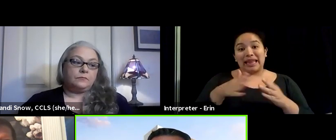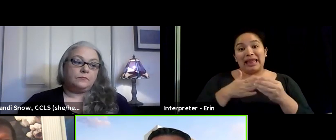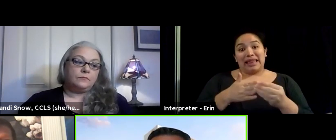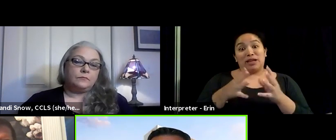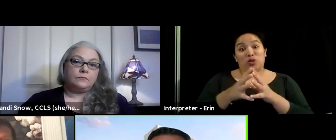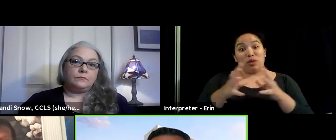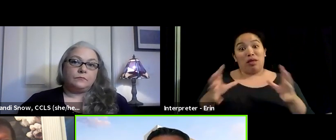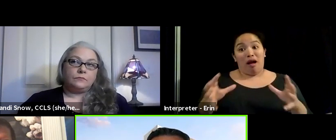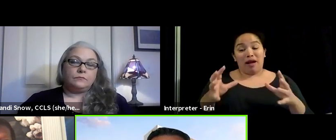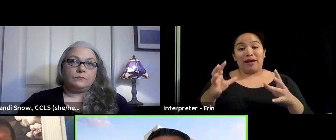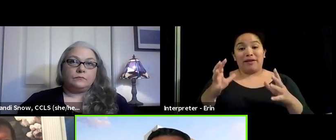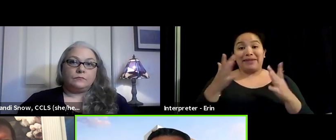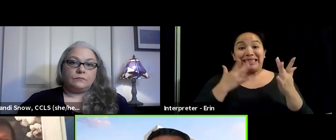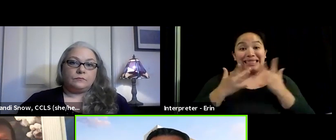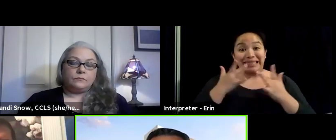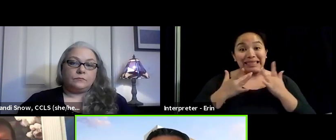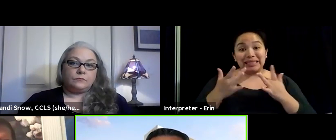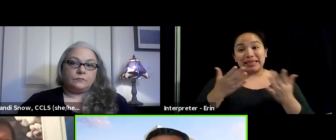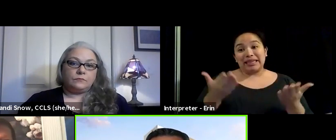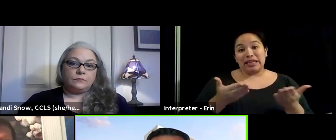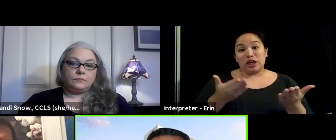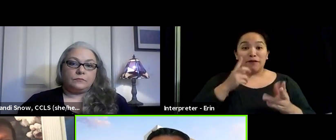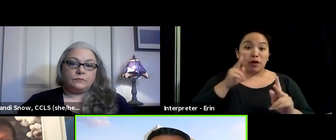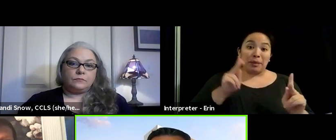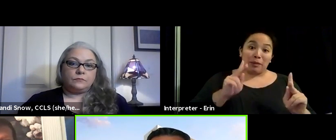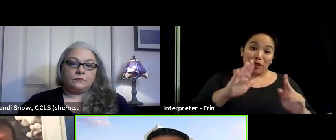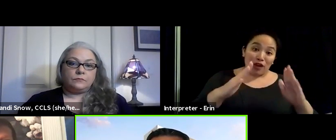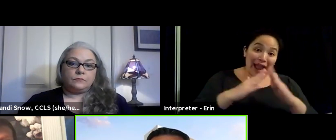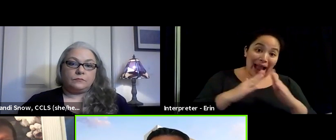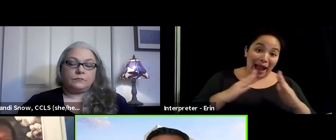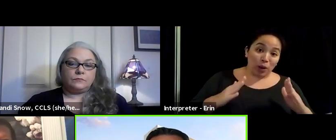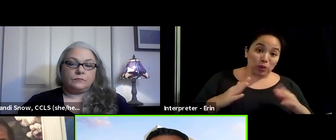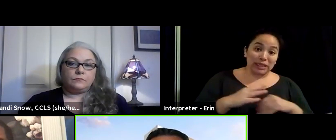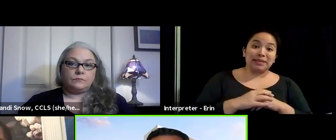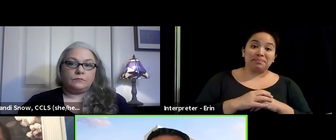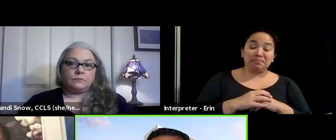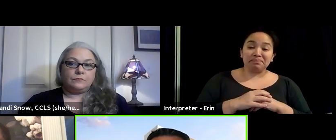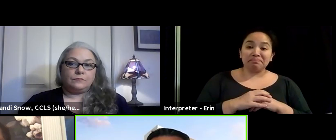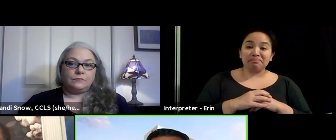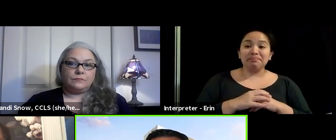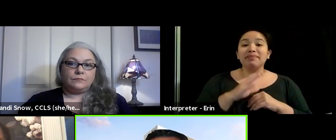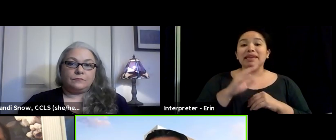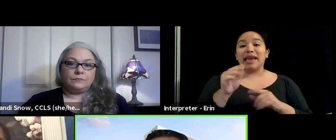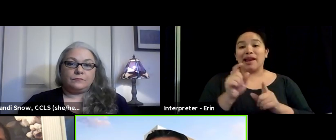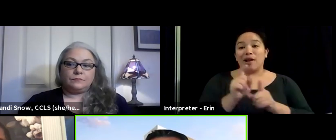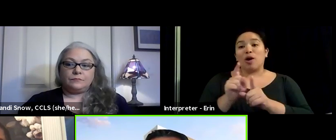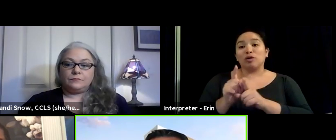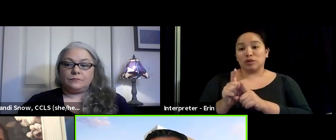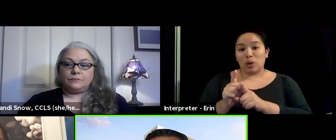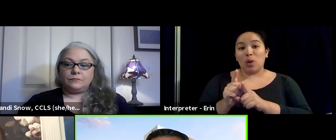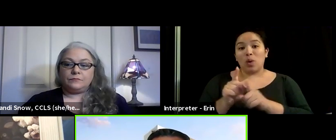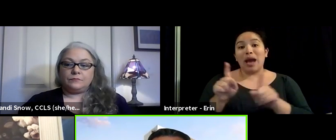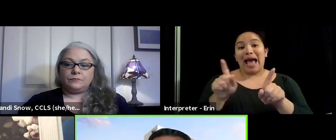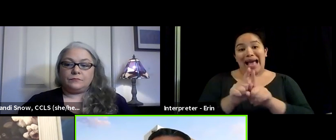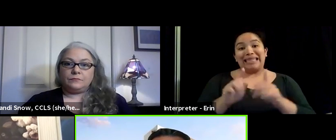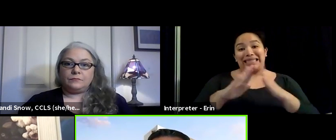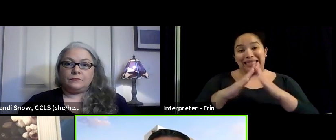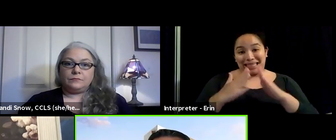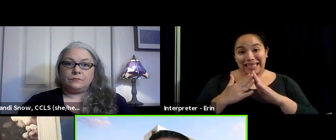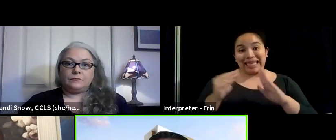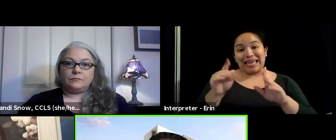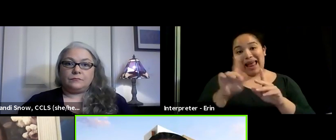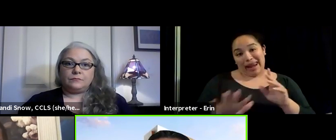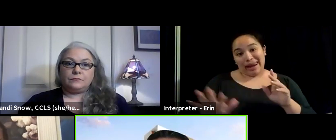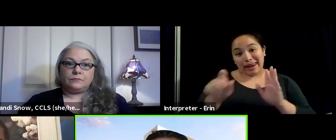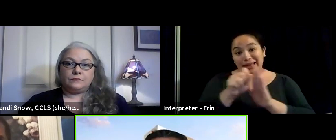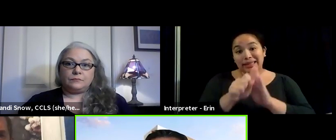of insecurity around people's housing conditions. And as a city and as a state, there